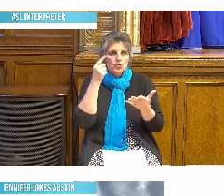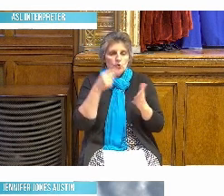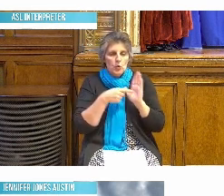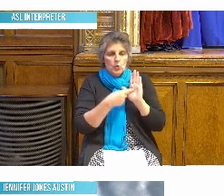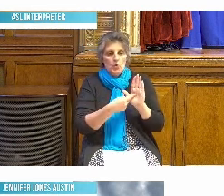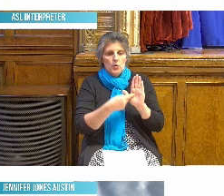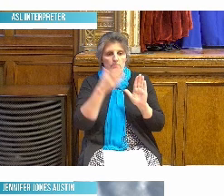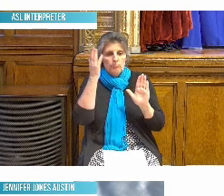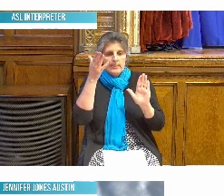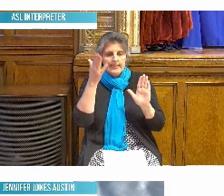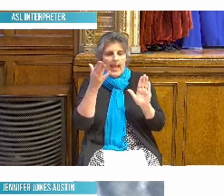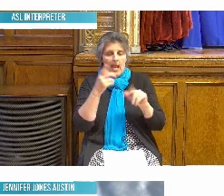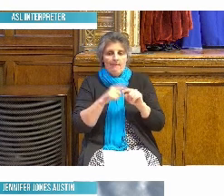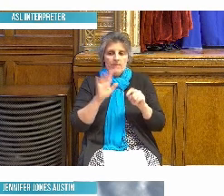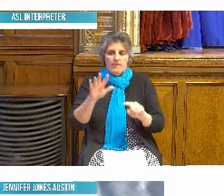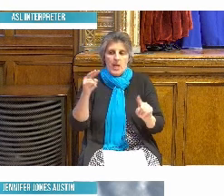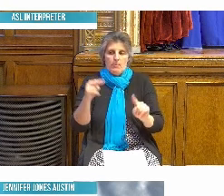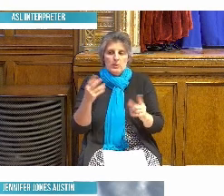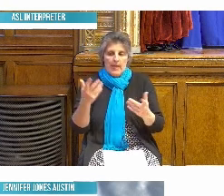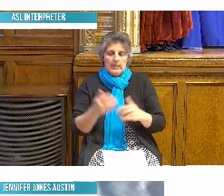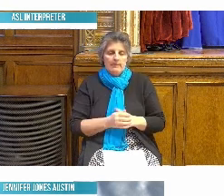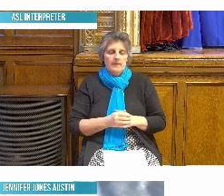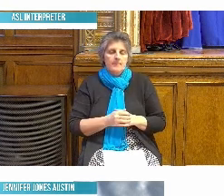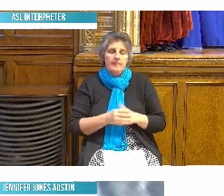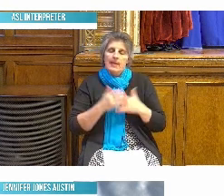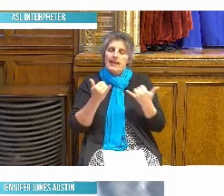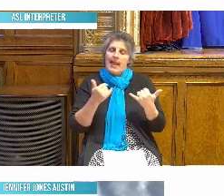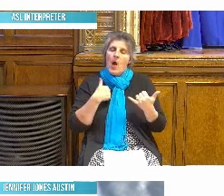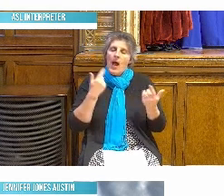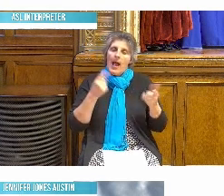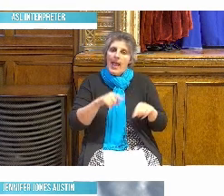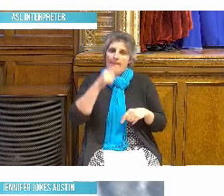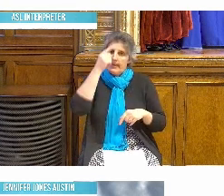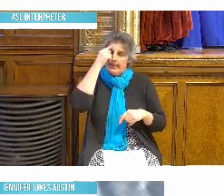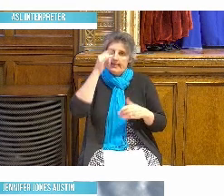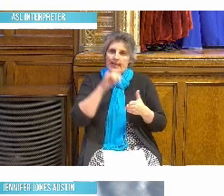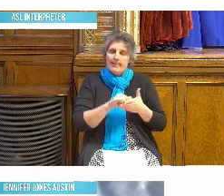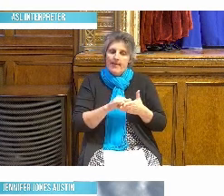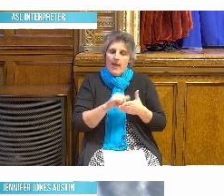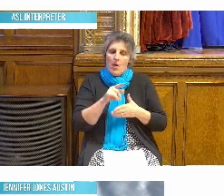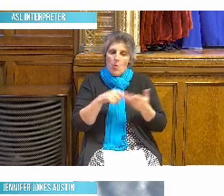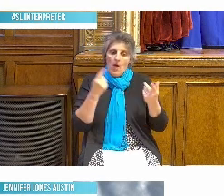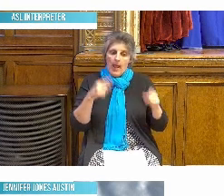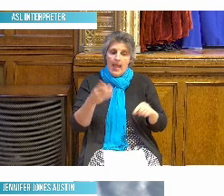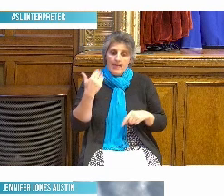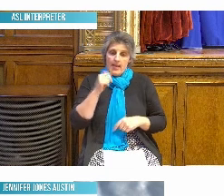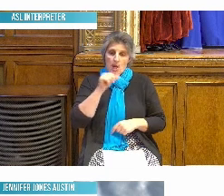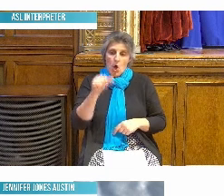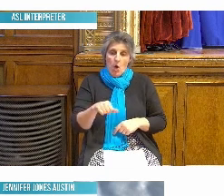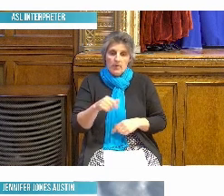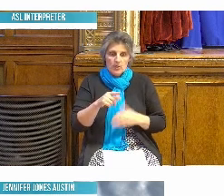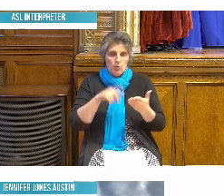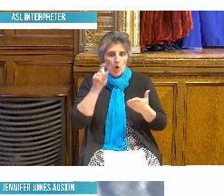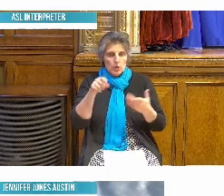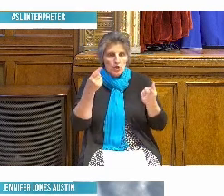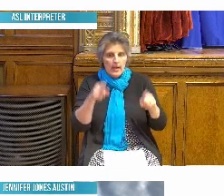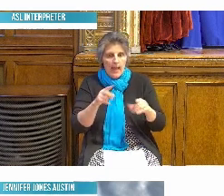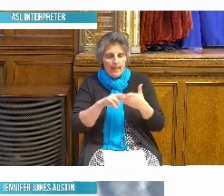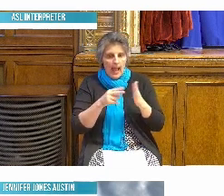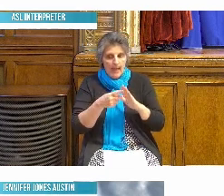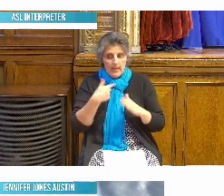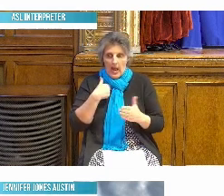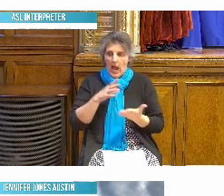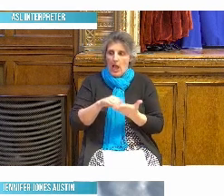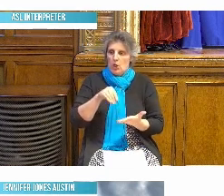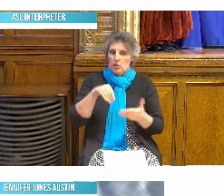present from their perspective. Now, I happen to think that what happened in Albany is what should happen. I mean, I learned a